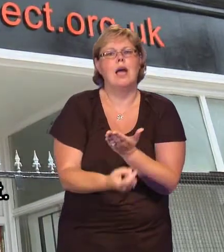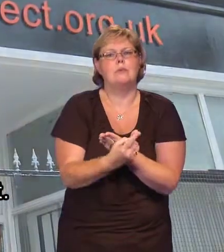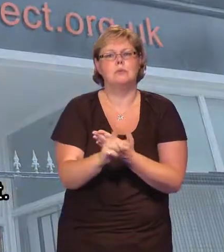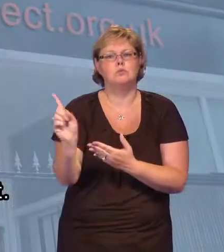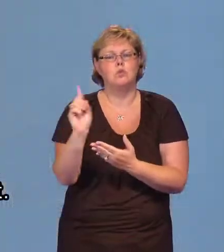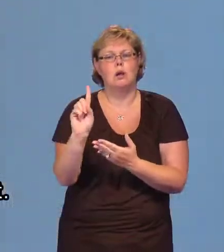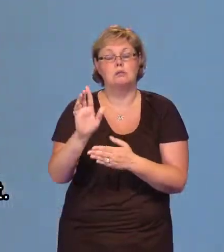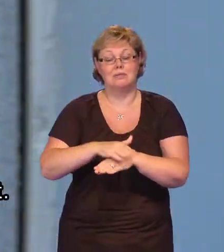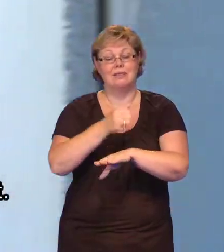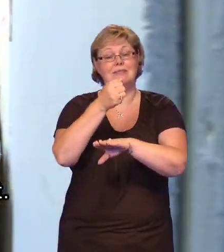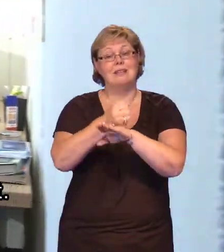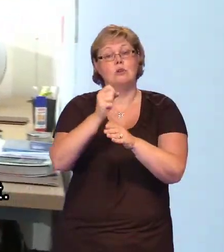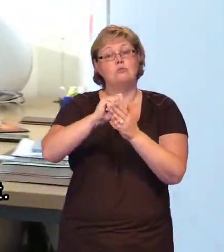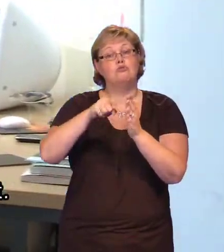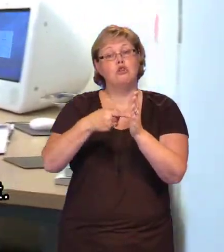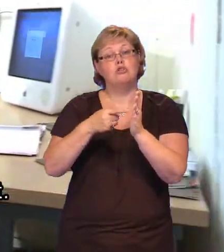Project.